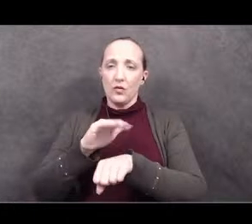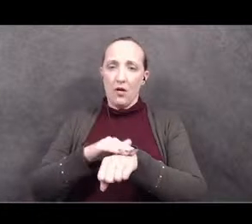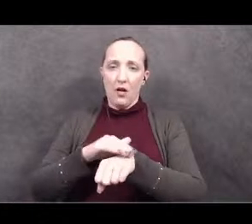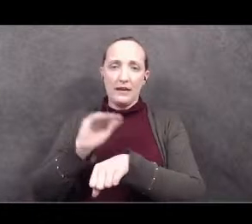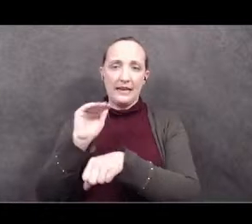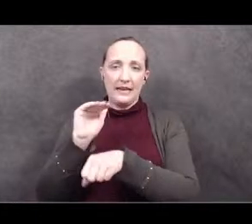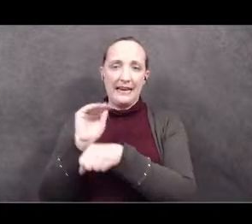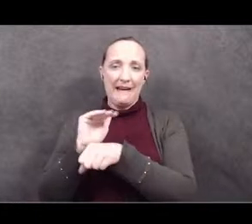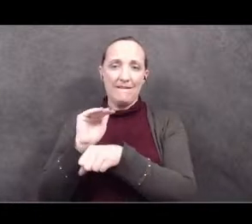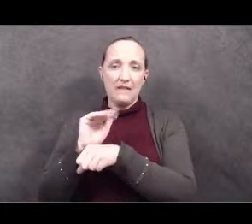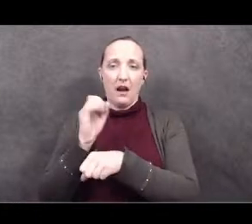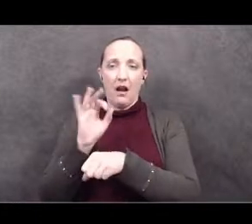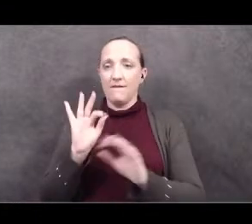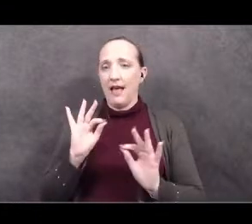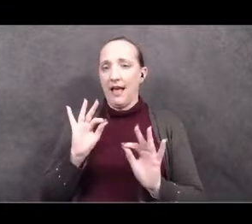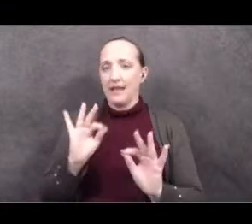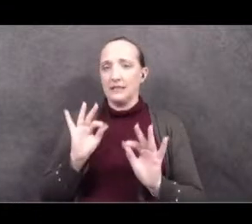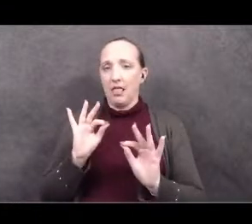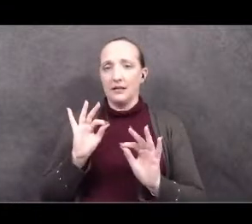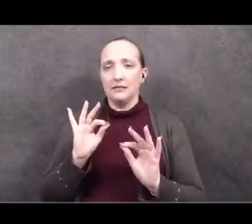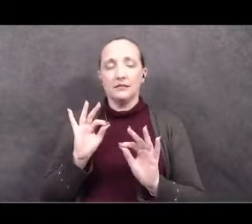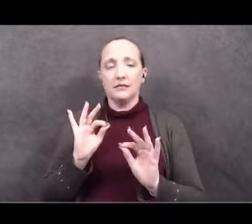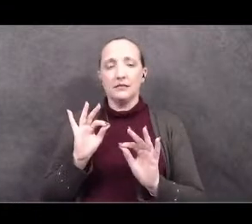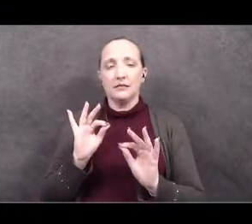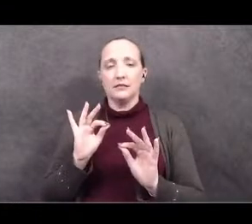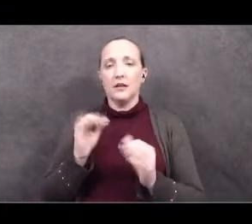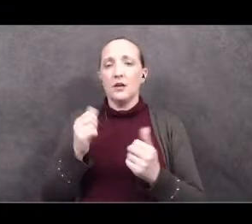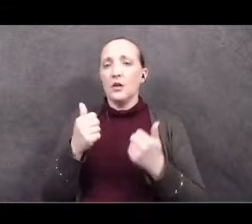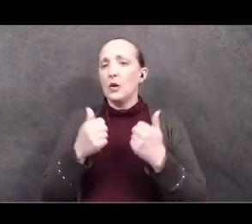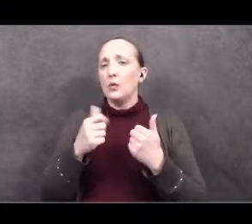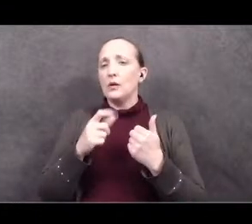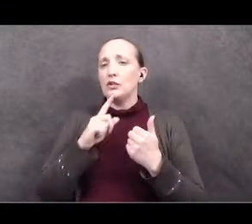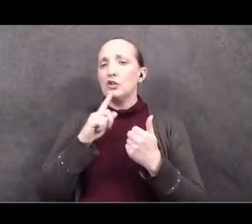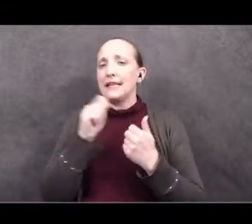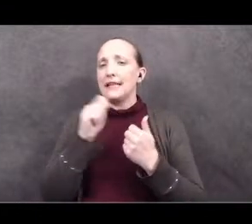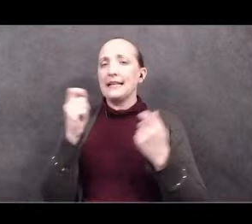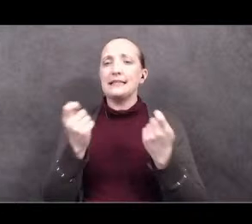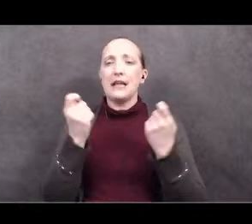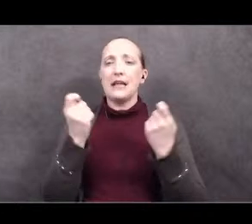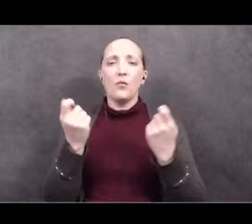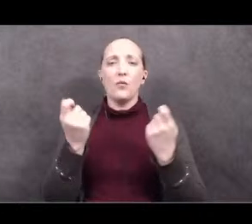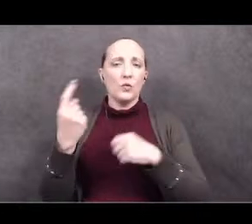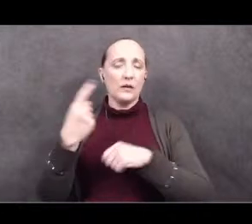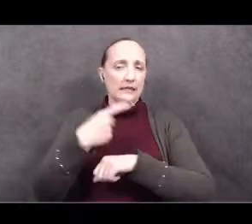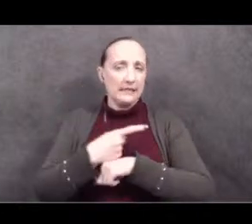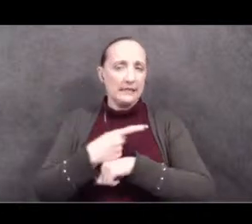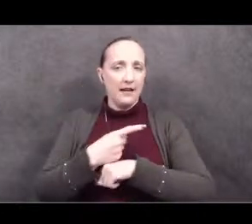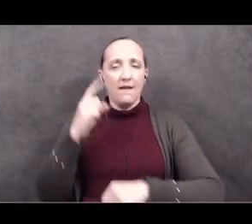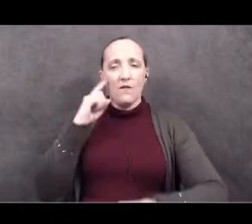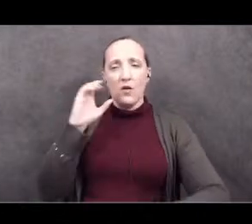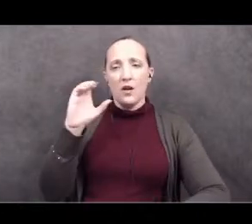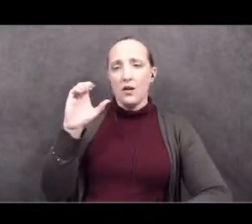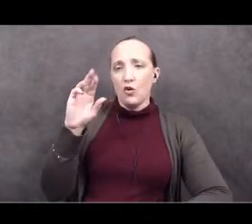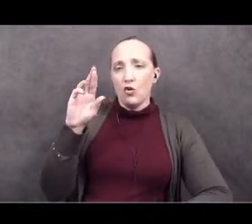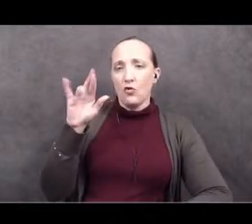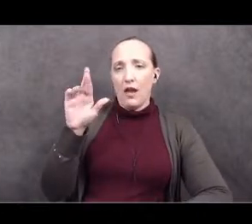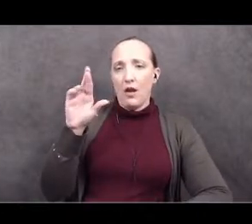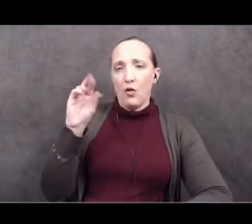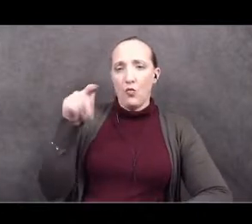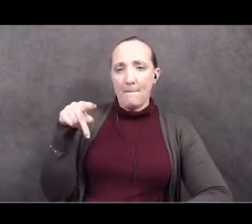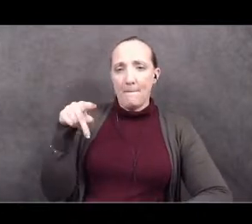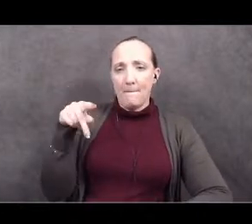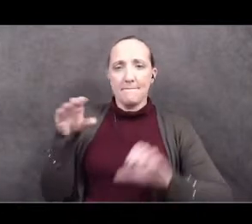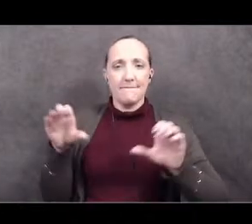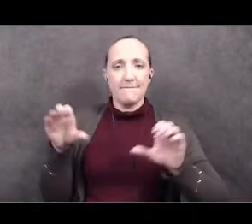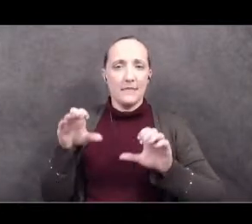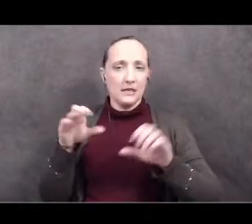Excellence which is uh uh a ceremonial day that uh cryrop uh does every